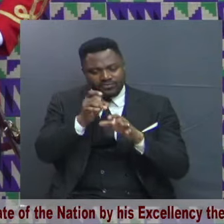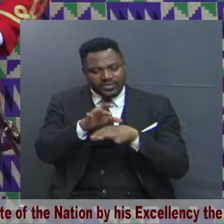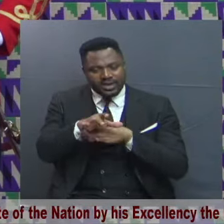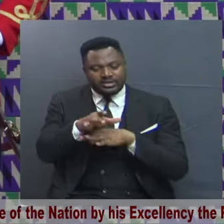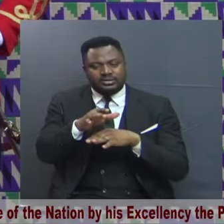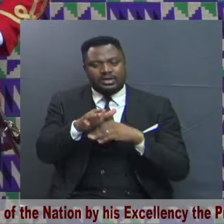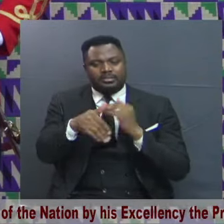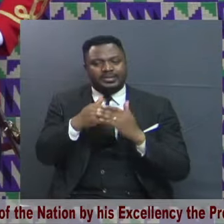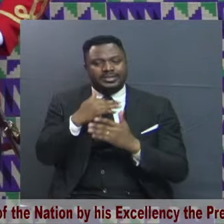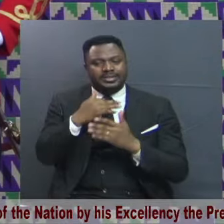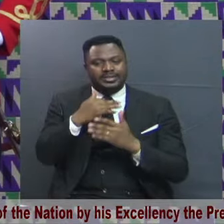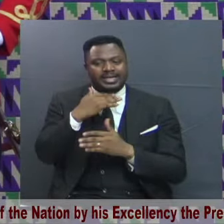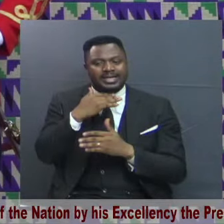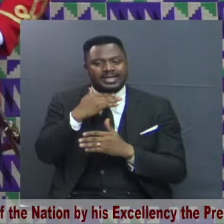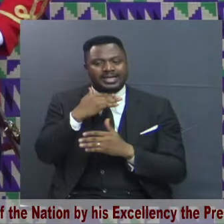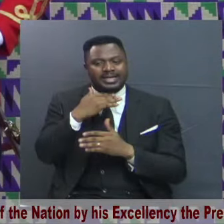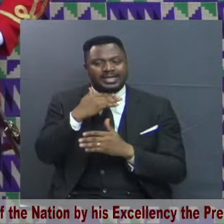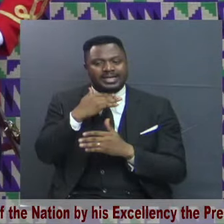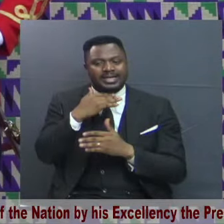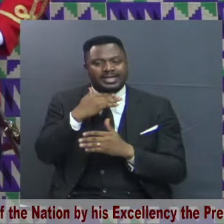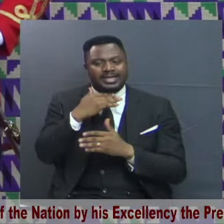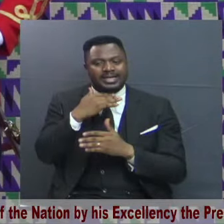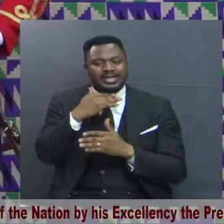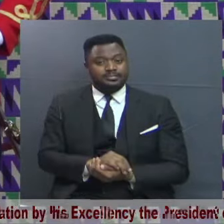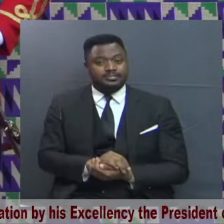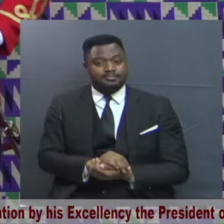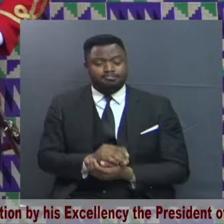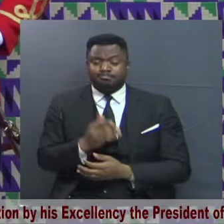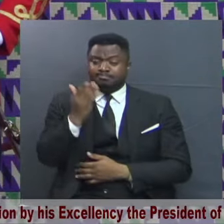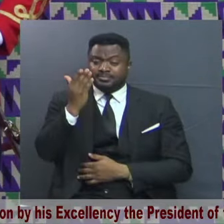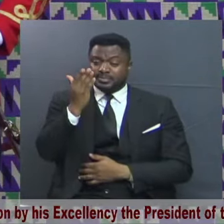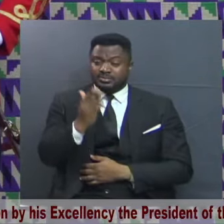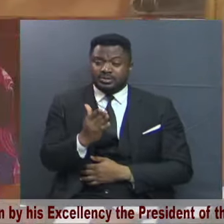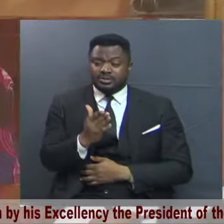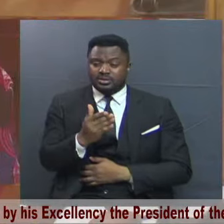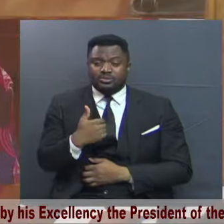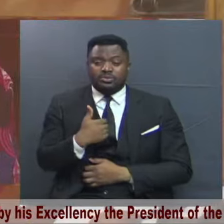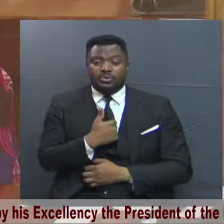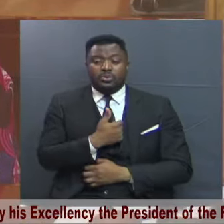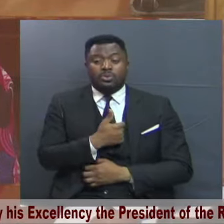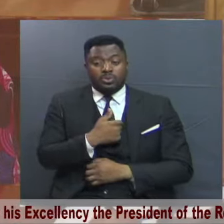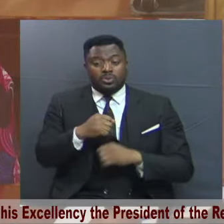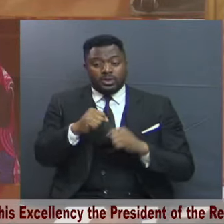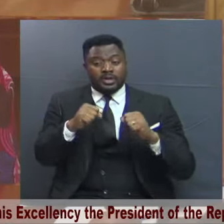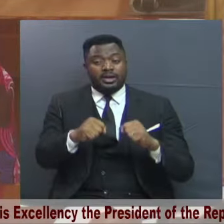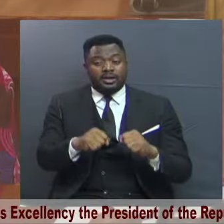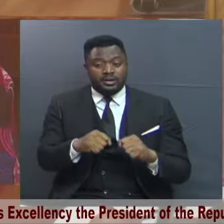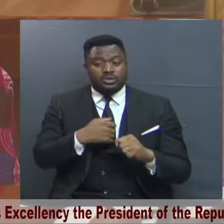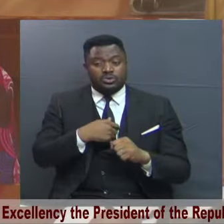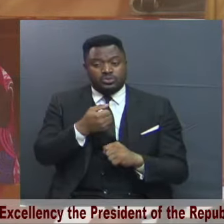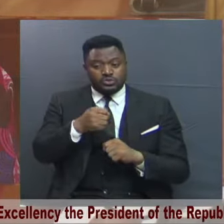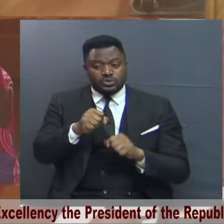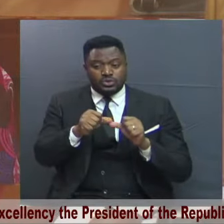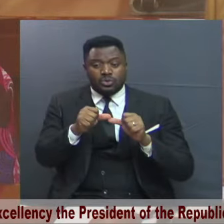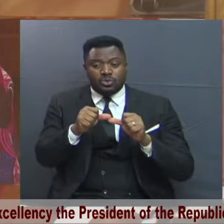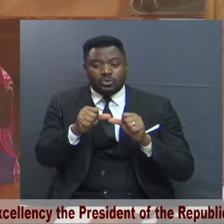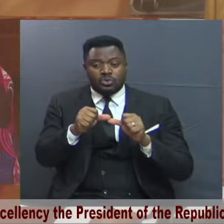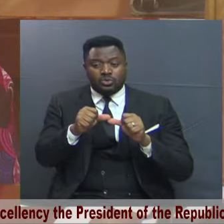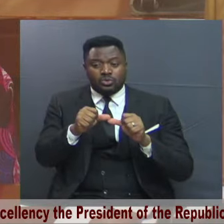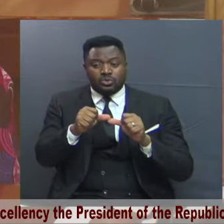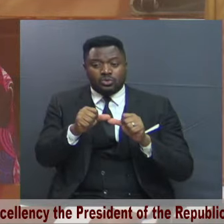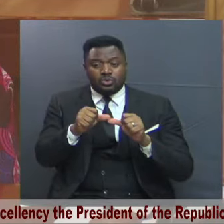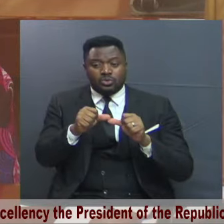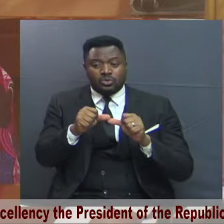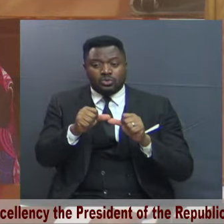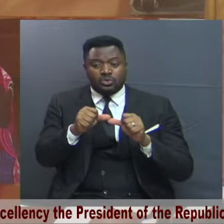death of politics Mr Speaker we can and we should continuously improve upon the